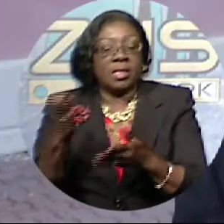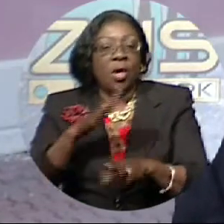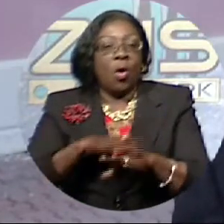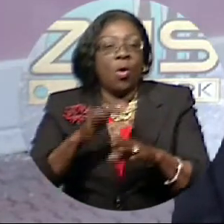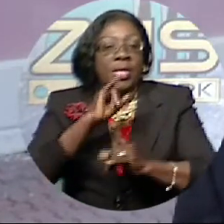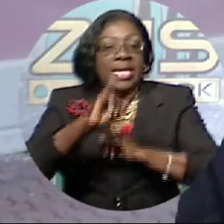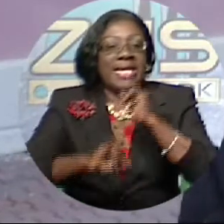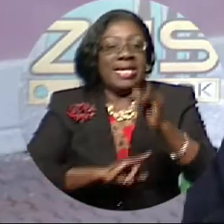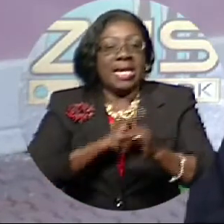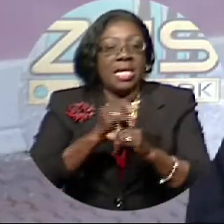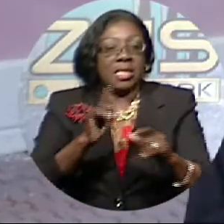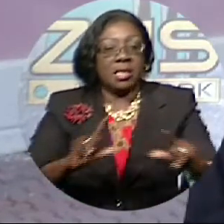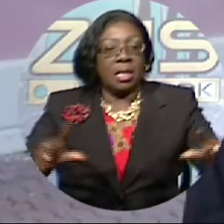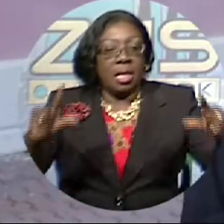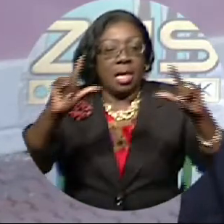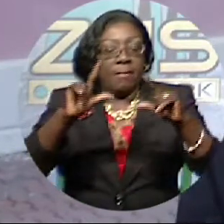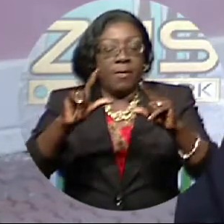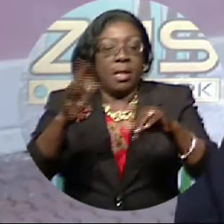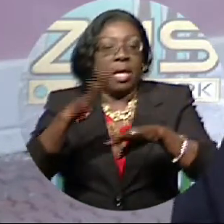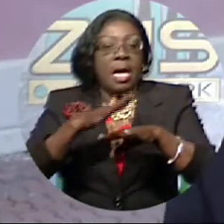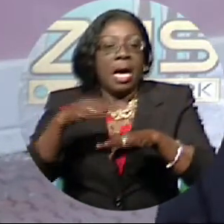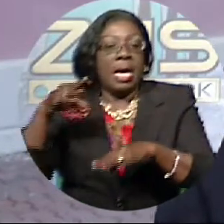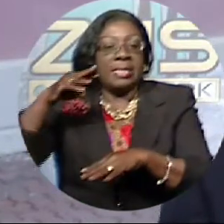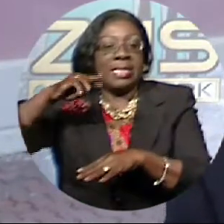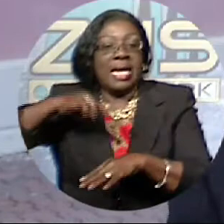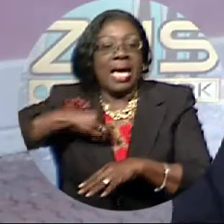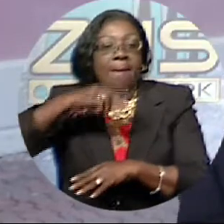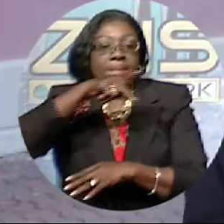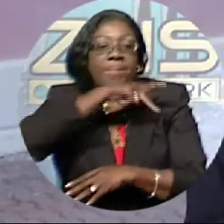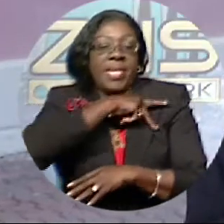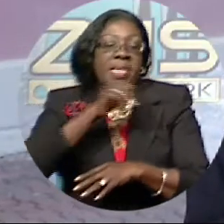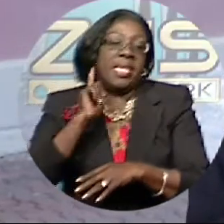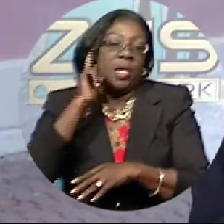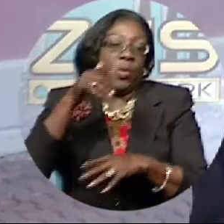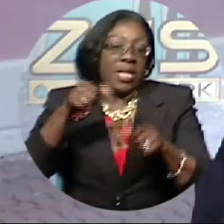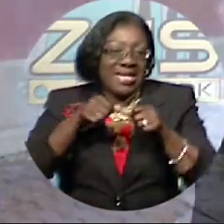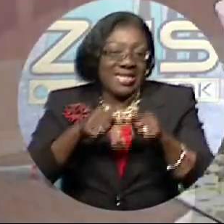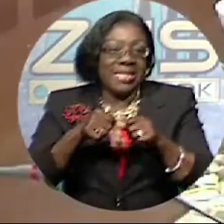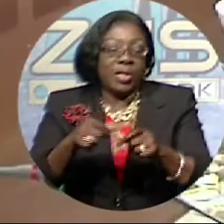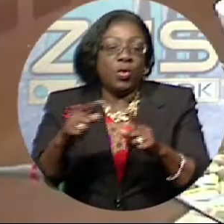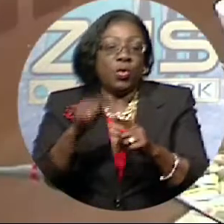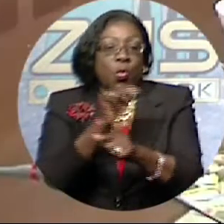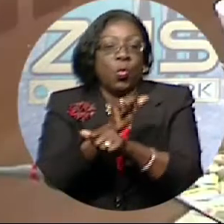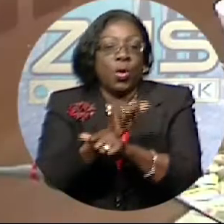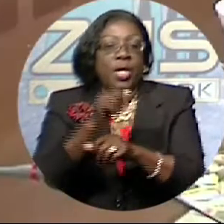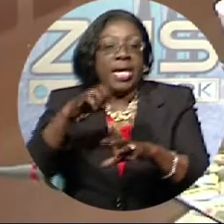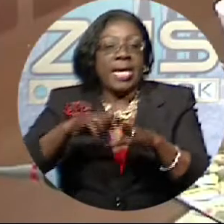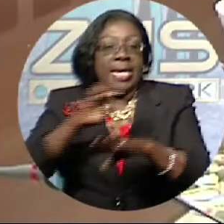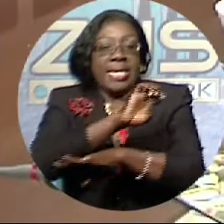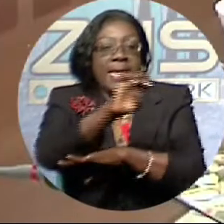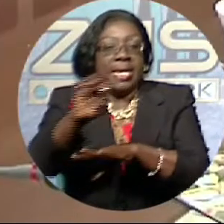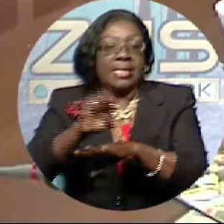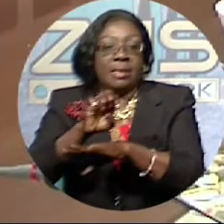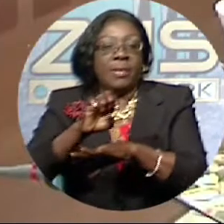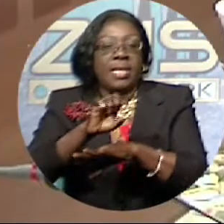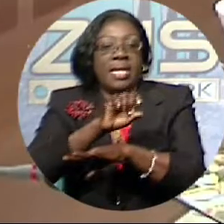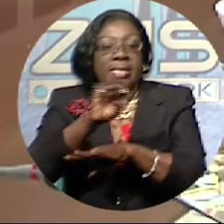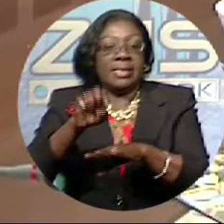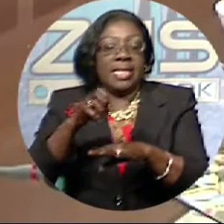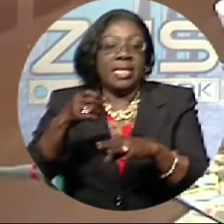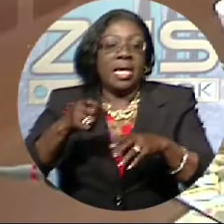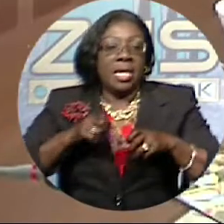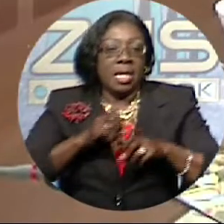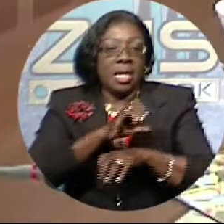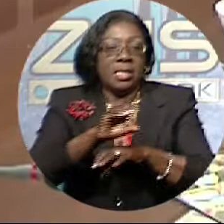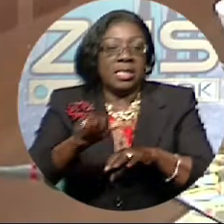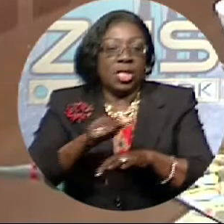important. Meantime, Minister Pinder says as an MP, he will continue to work in his Elizabeth constituency. As for whether he's willing to serve again in the cabinet,